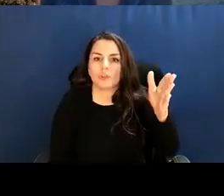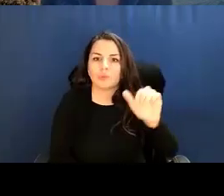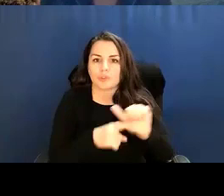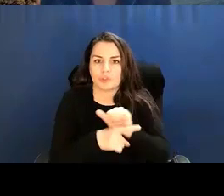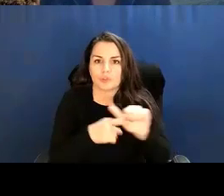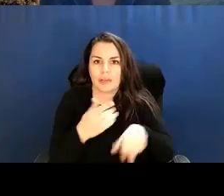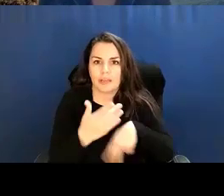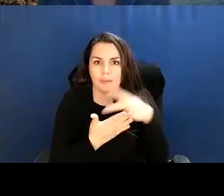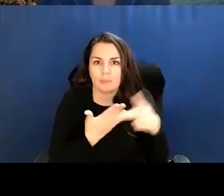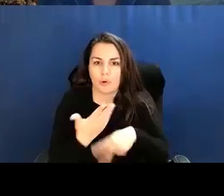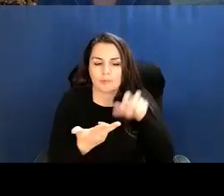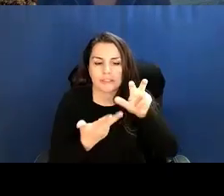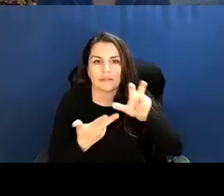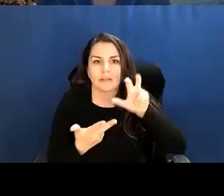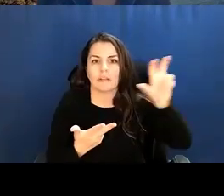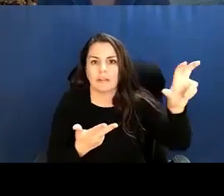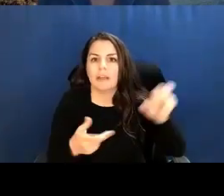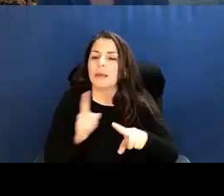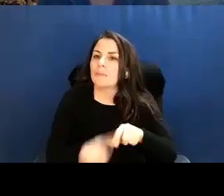management specialist that